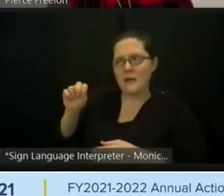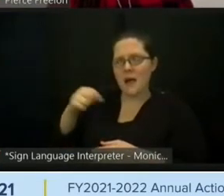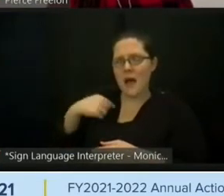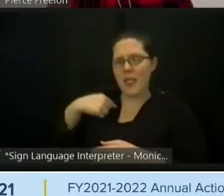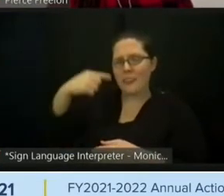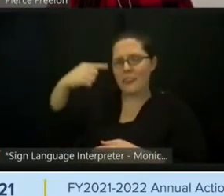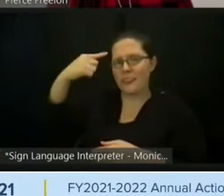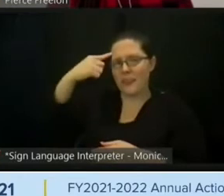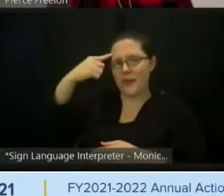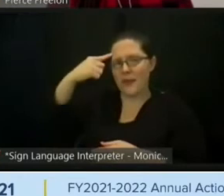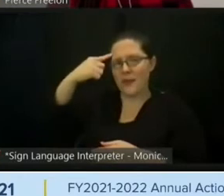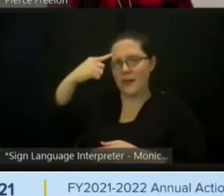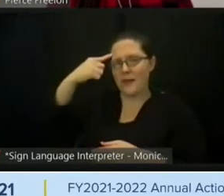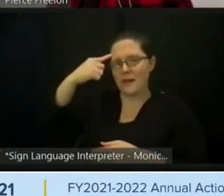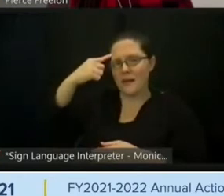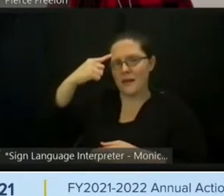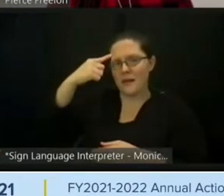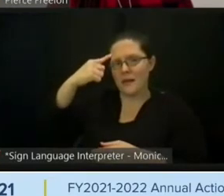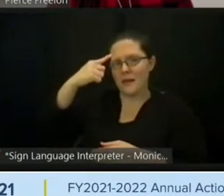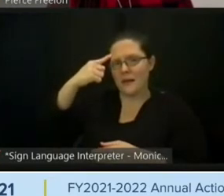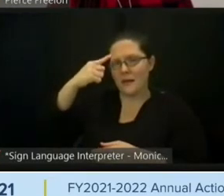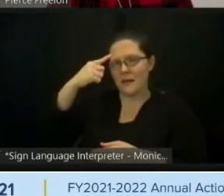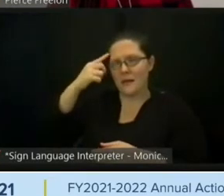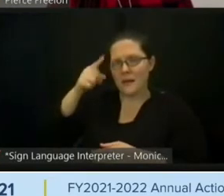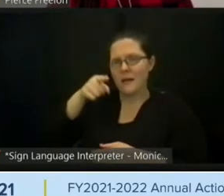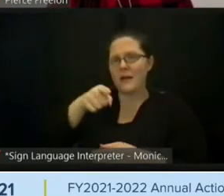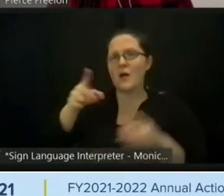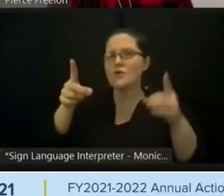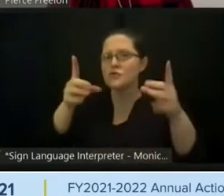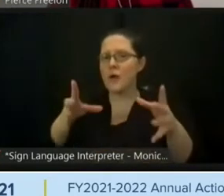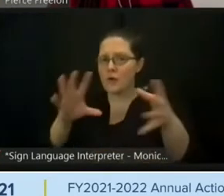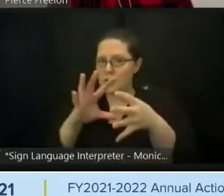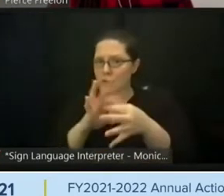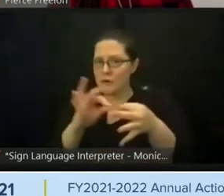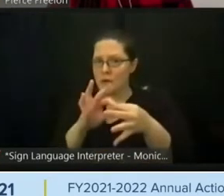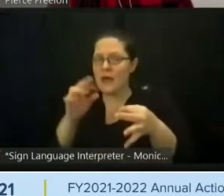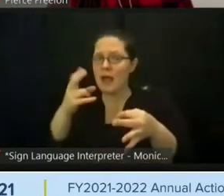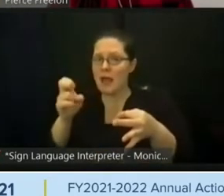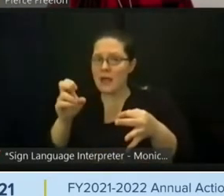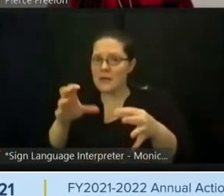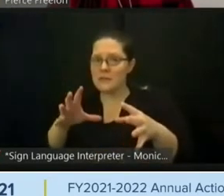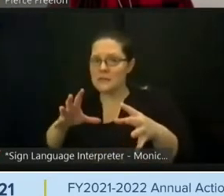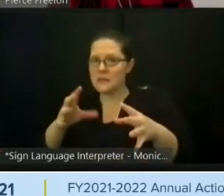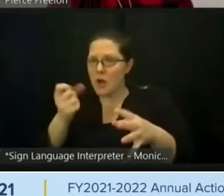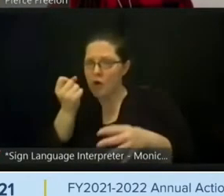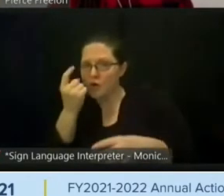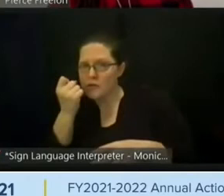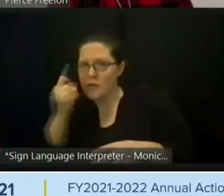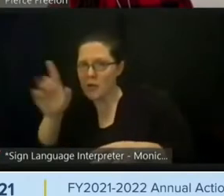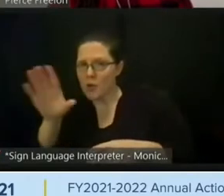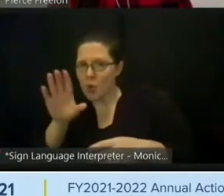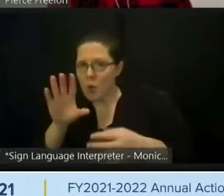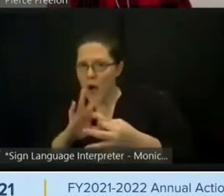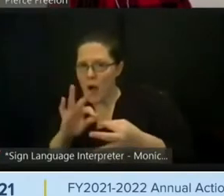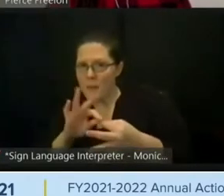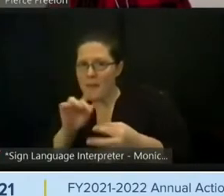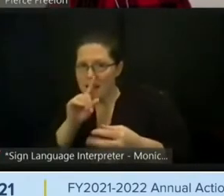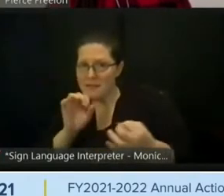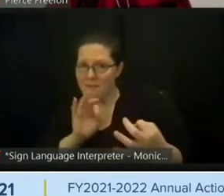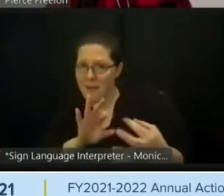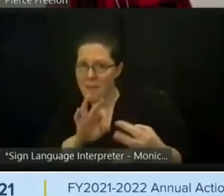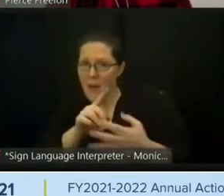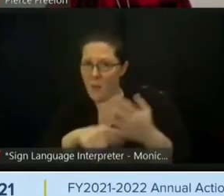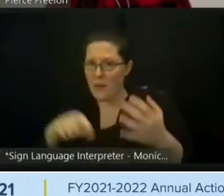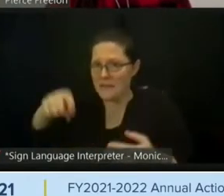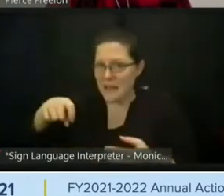what the as I'm hearing the director, he's taking in the feedback that that's a need that you're identifying, and that's exactly why